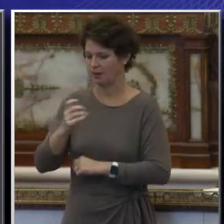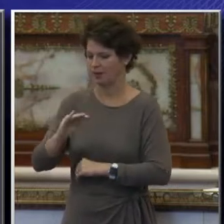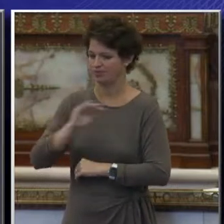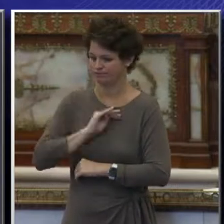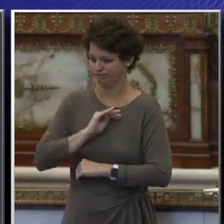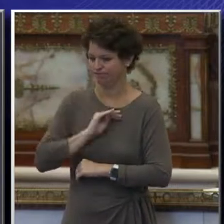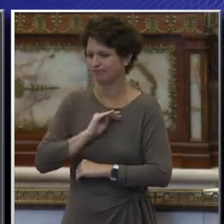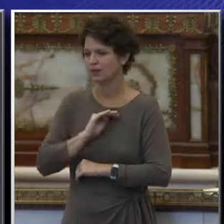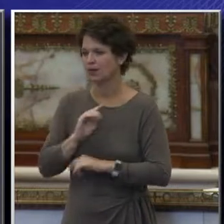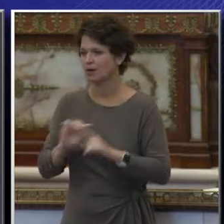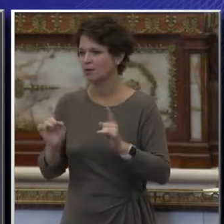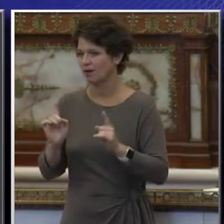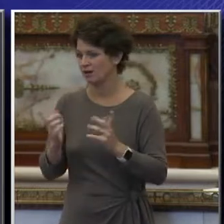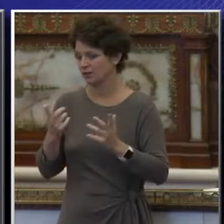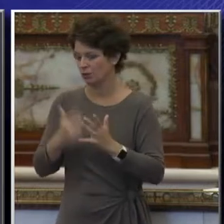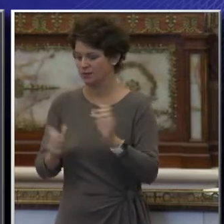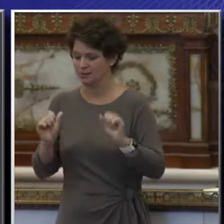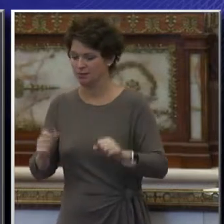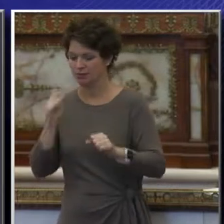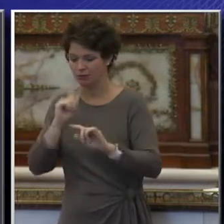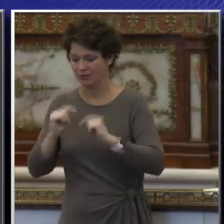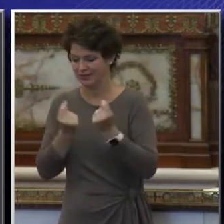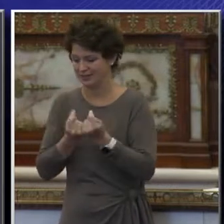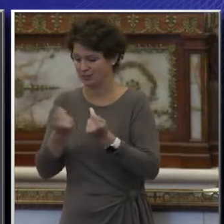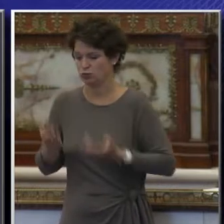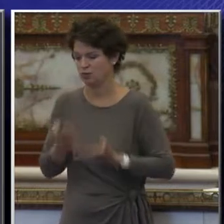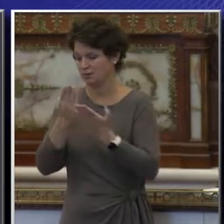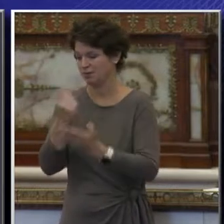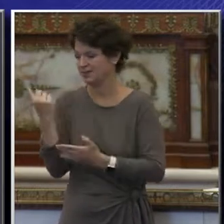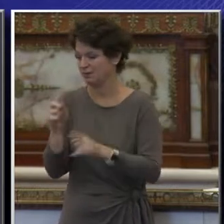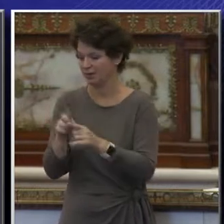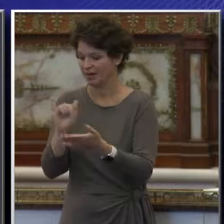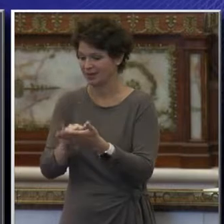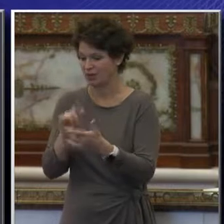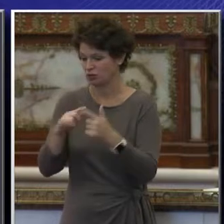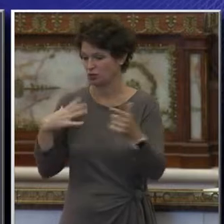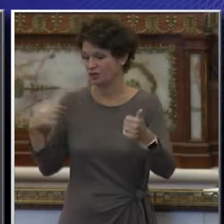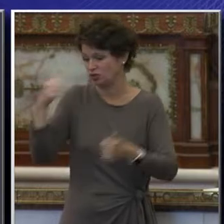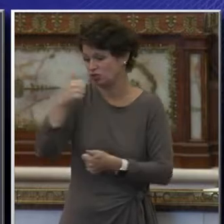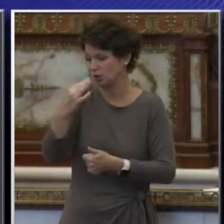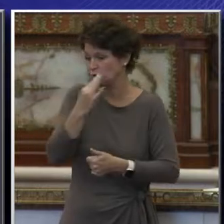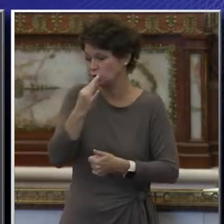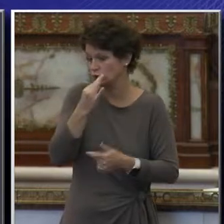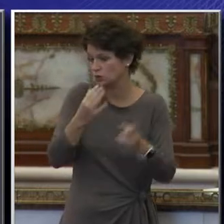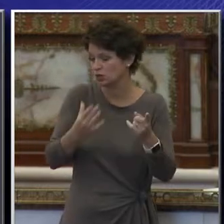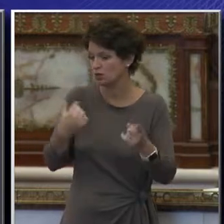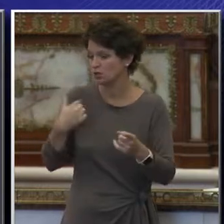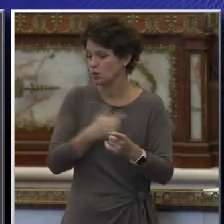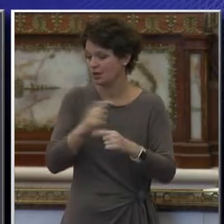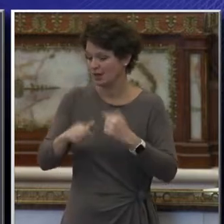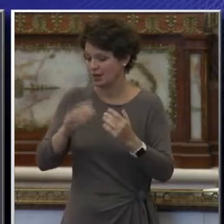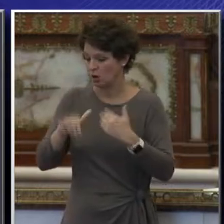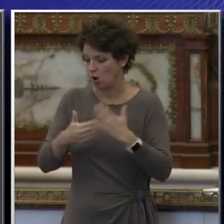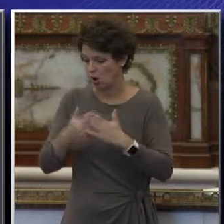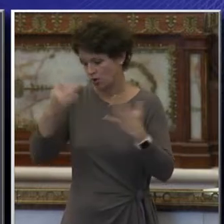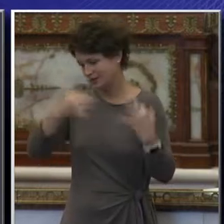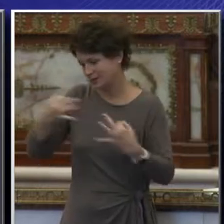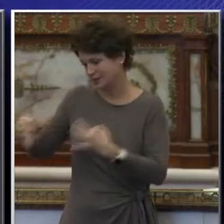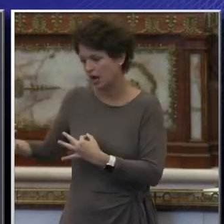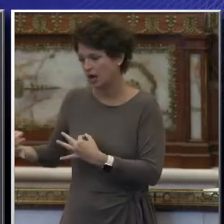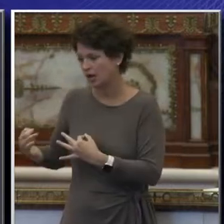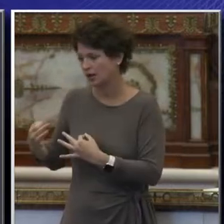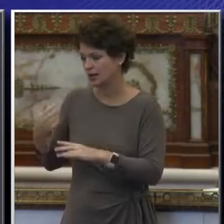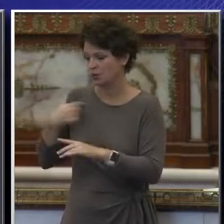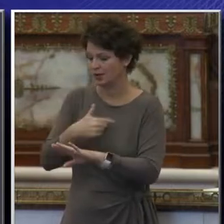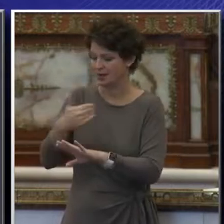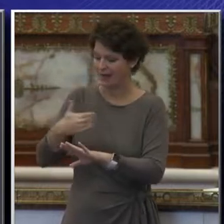So I don't know what the capacity is for the team to submit something like that to the chair, so that all members of council have that